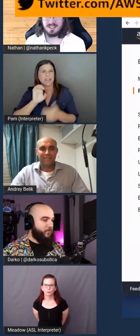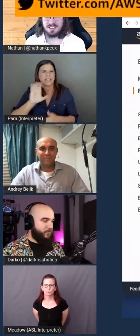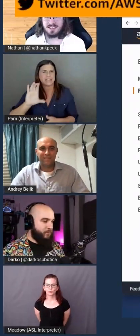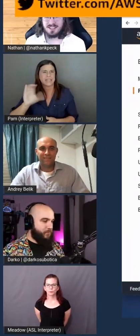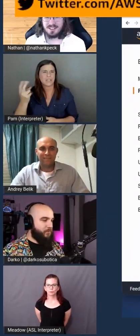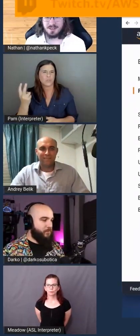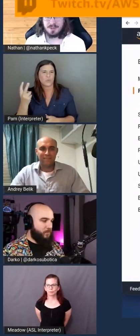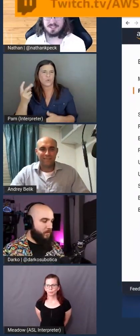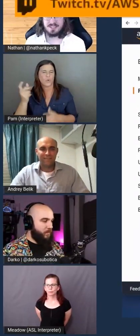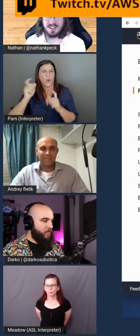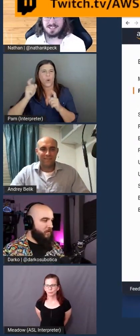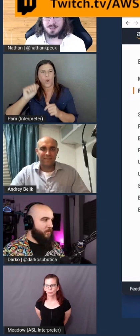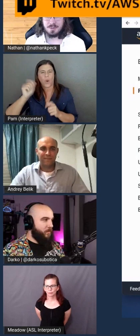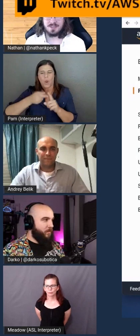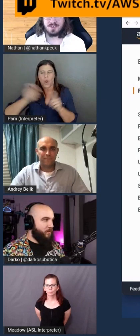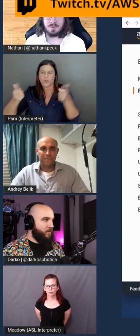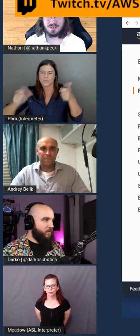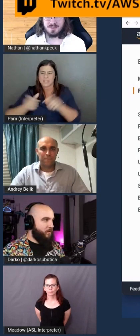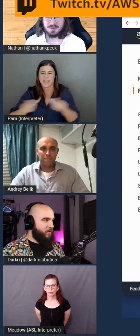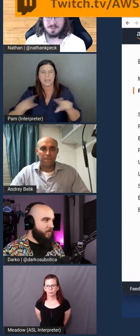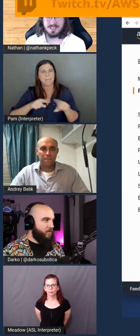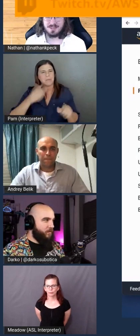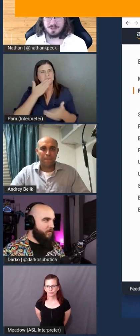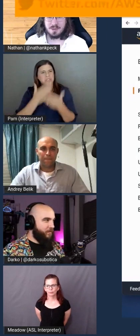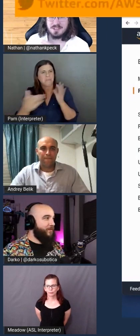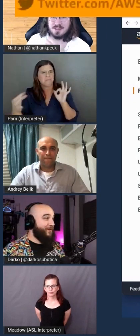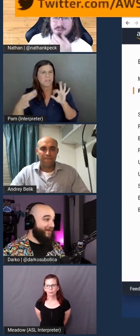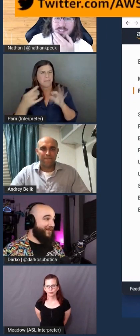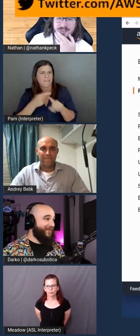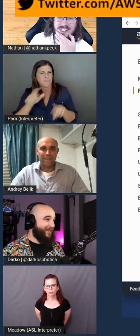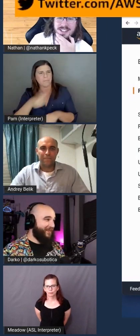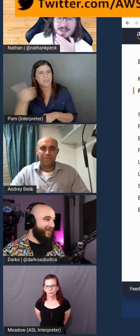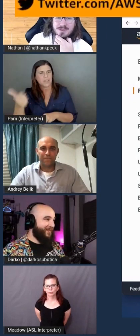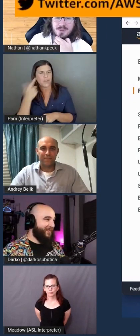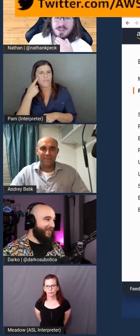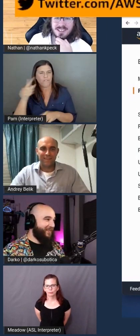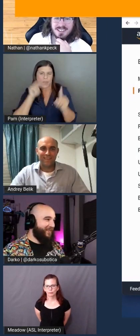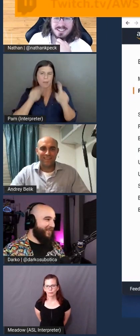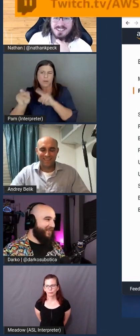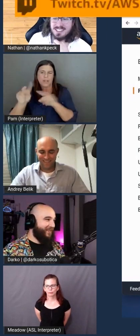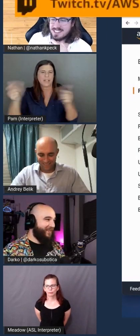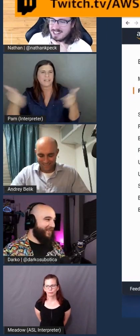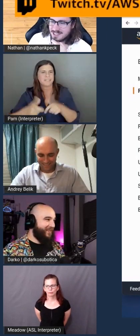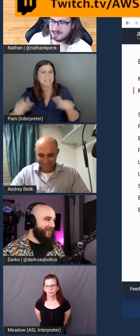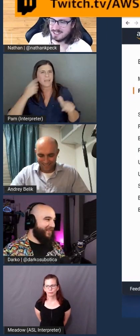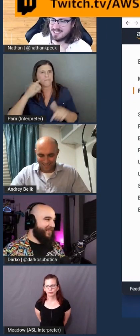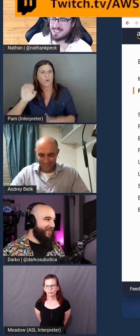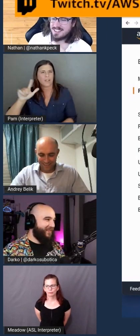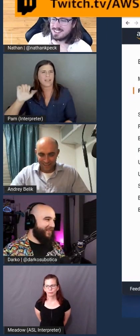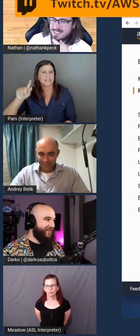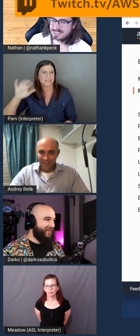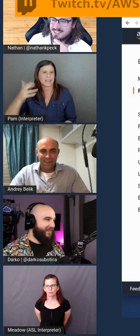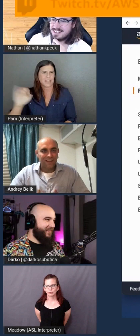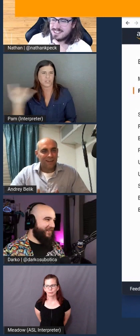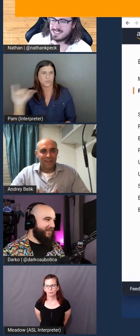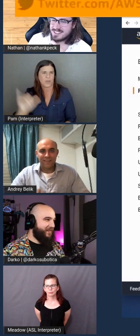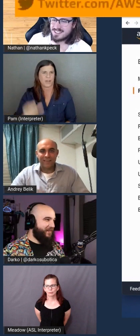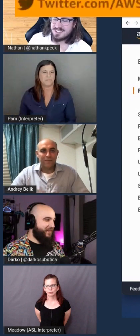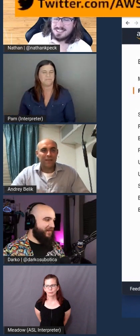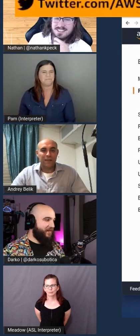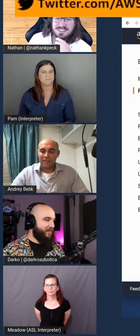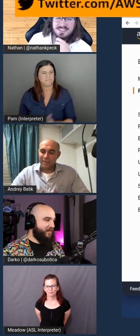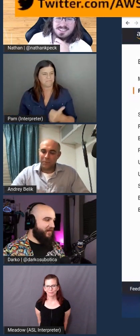scaling. But I guess a little piece of feedback from someone who'd be interested in predictive scaling for ElastiCache as well.